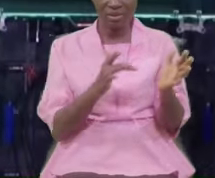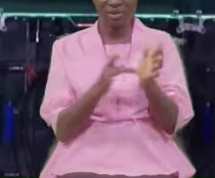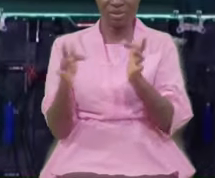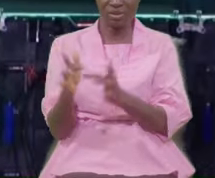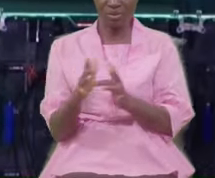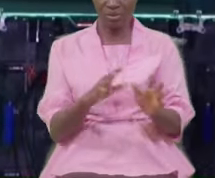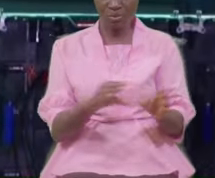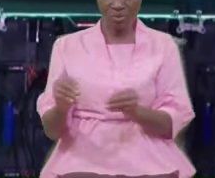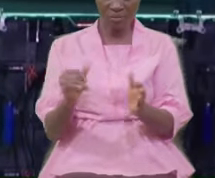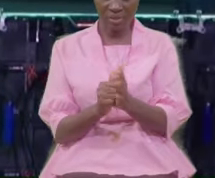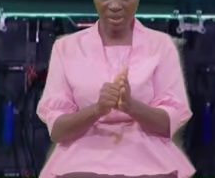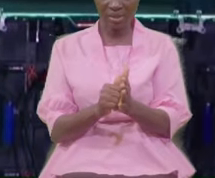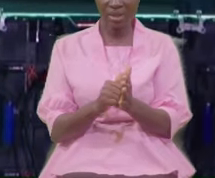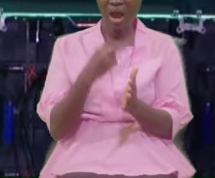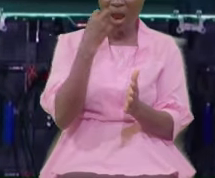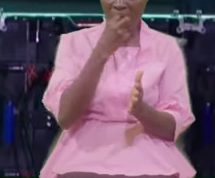man